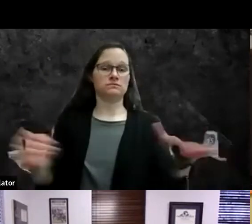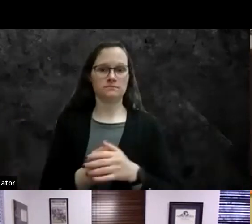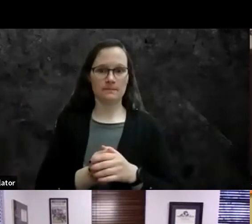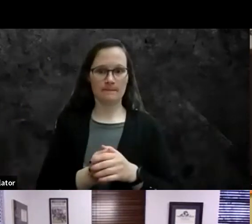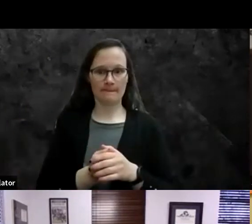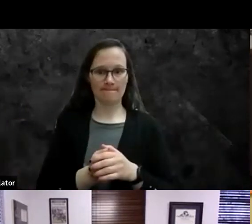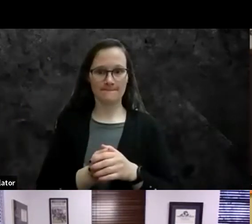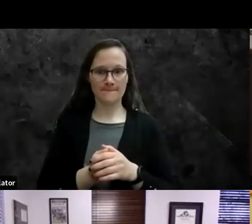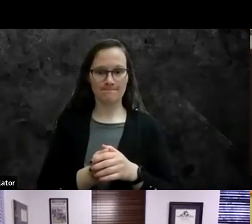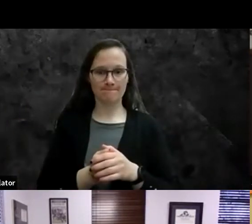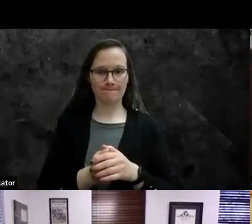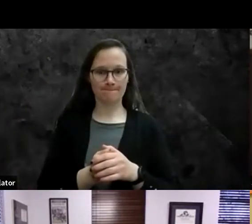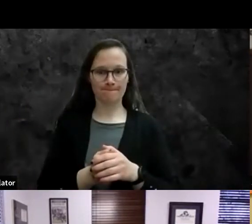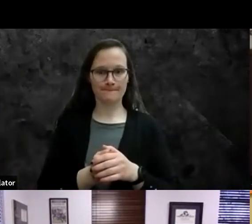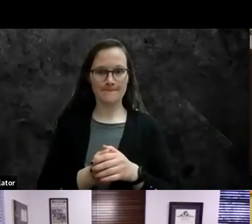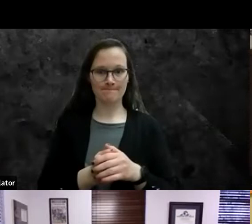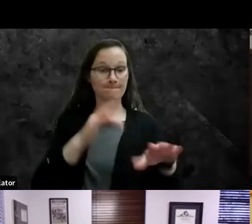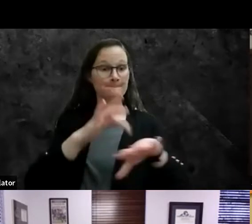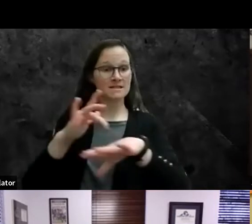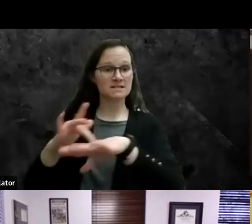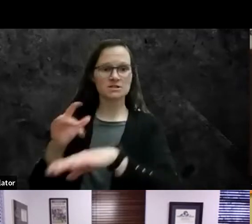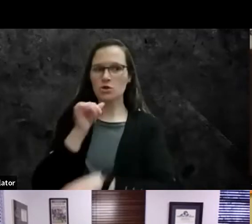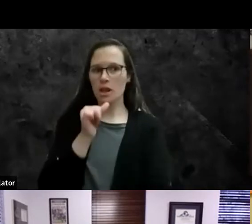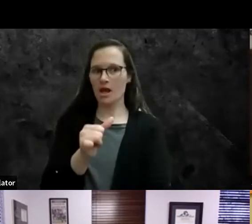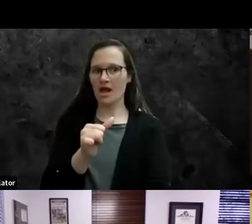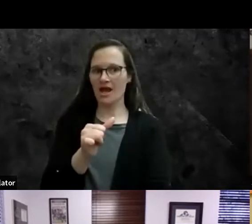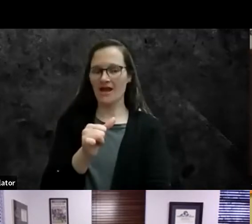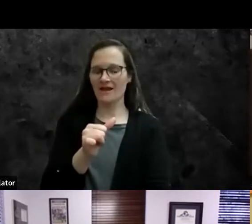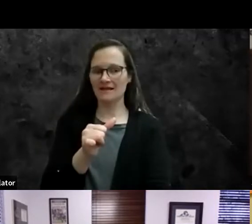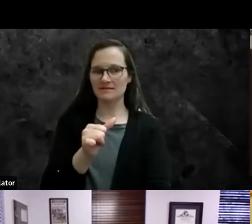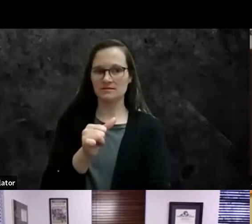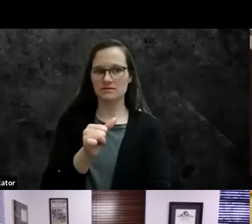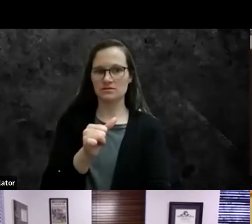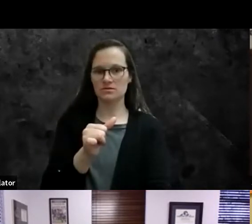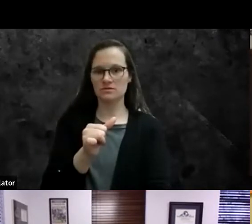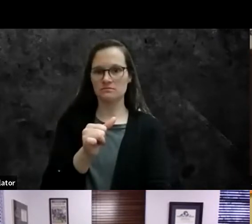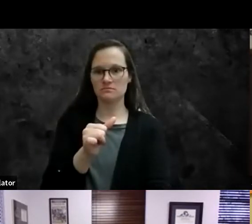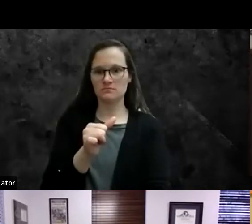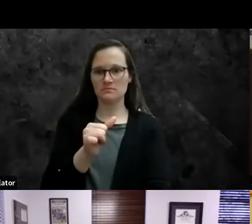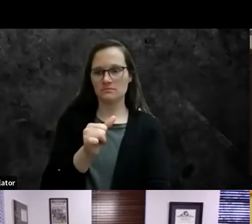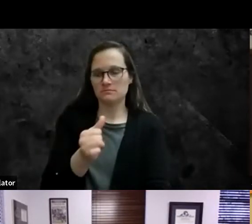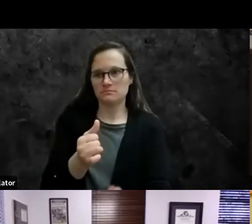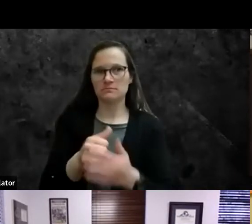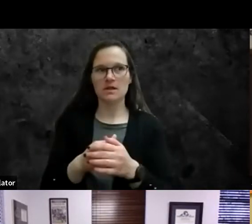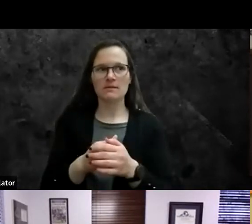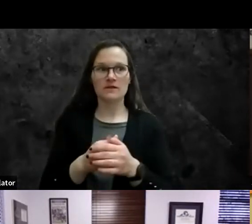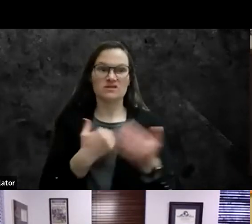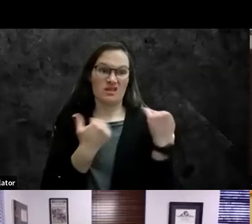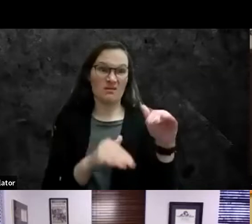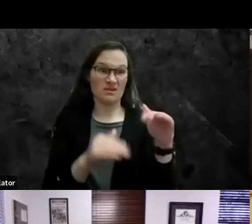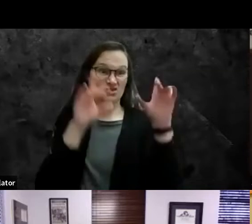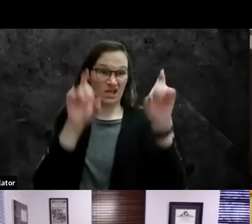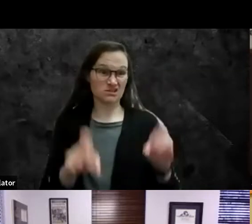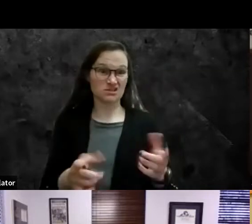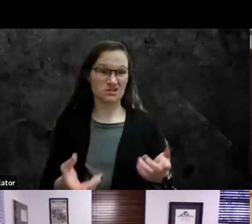are not unlimited. Curative is still out there, as I mentioned before, but what are your thoughts on testing